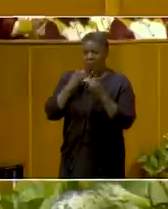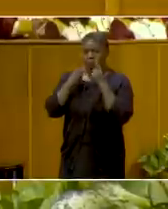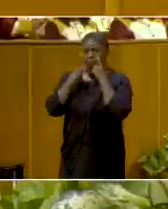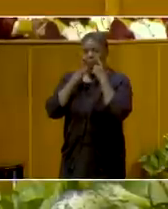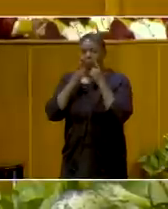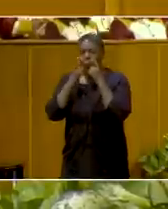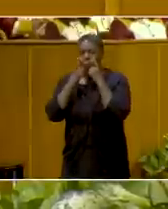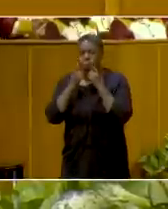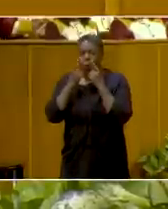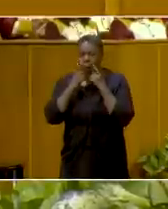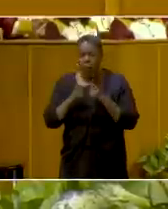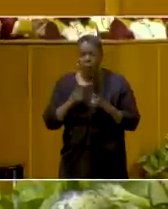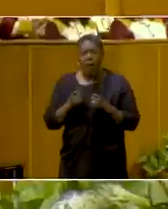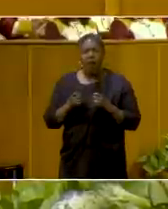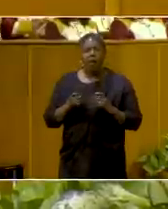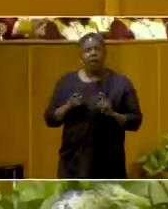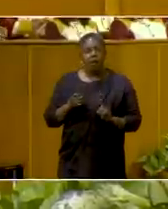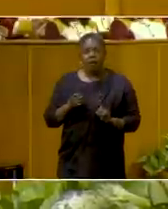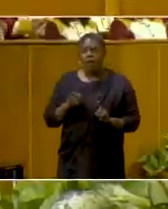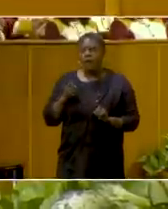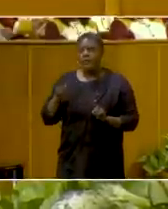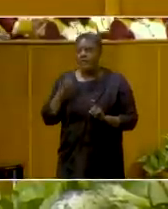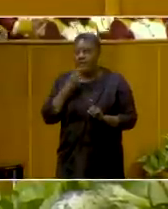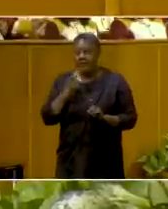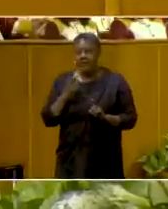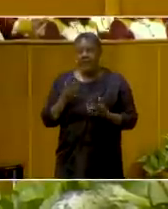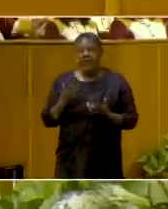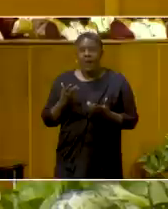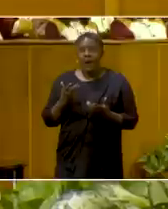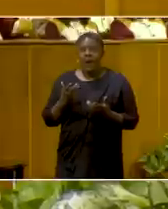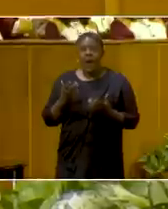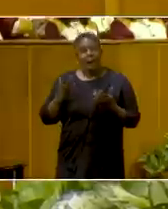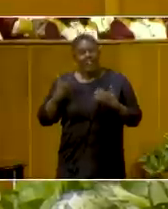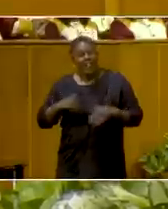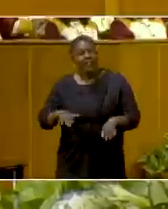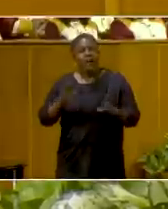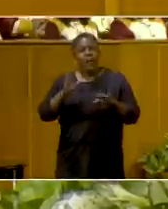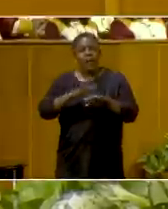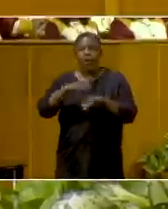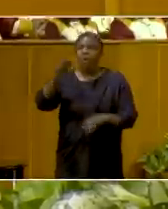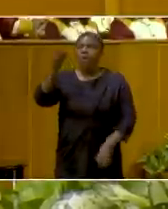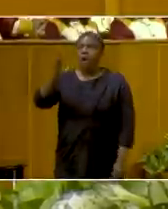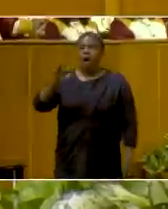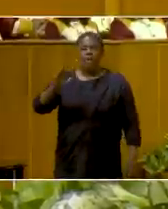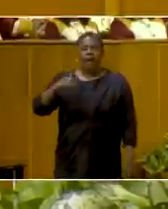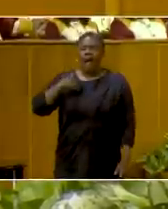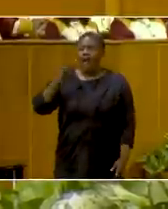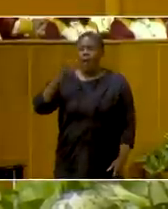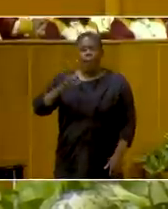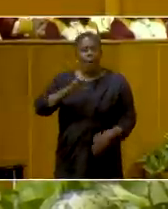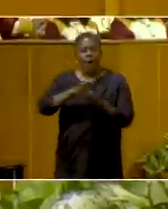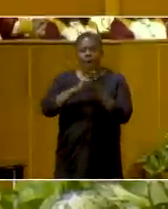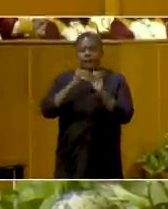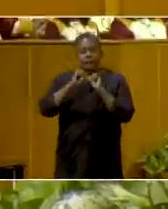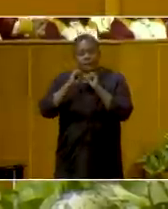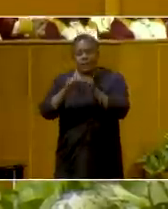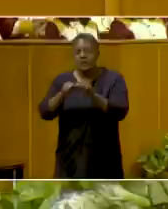Dr. Scruggs, she said, I'm giving up on God. I don't want to be a Christian any